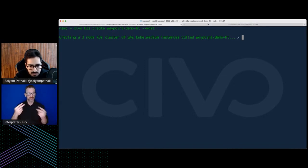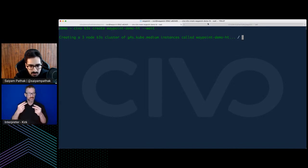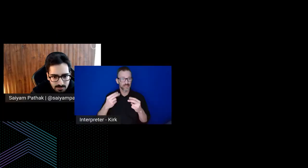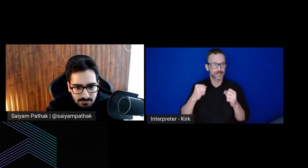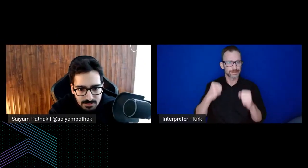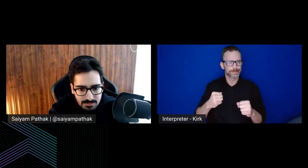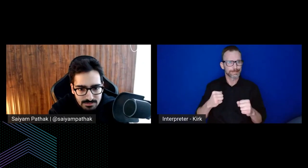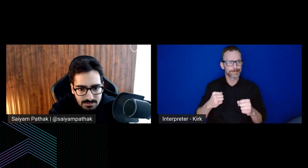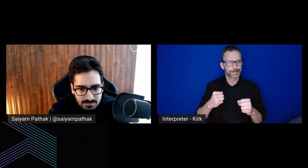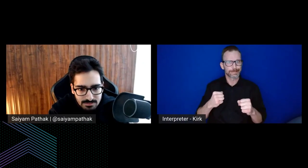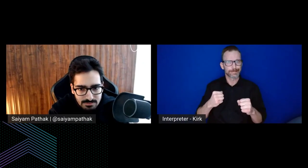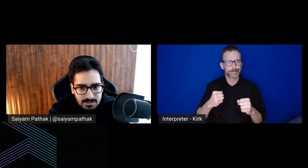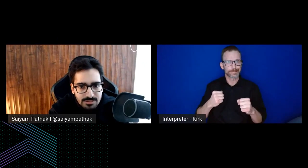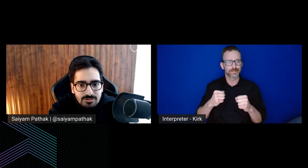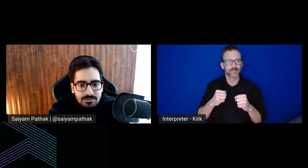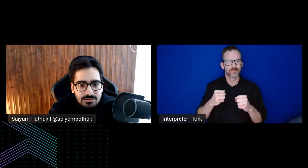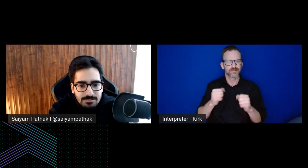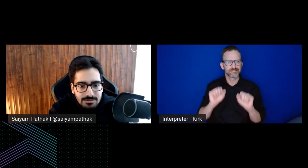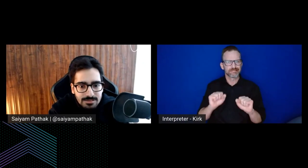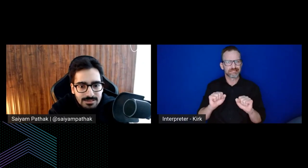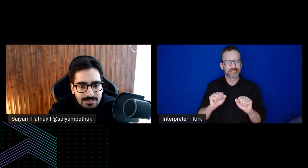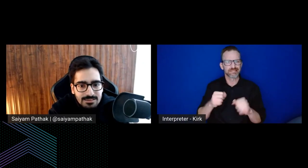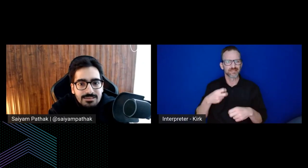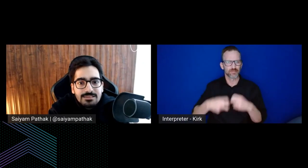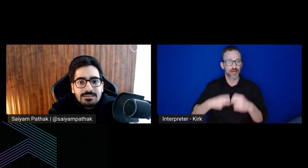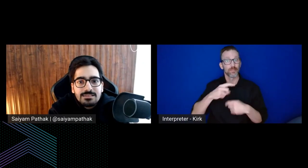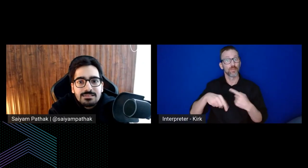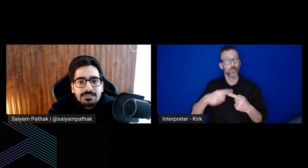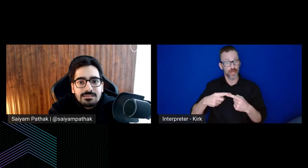That is a problem with screen shares.